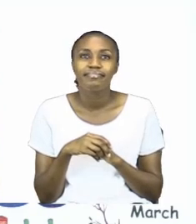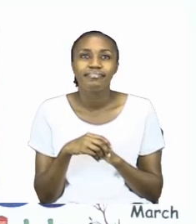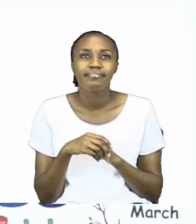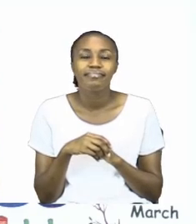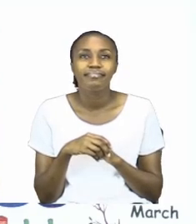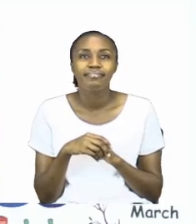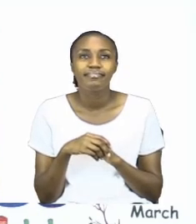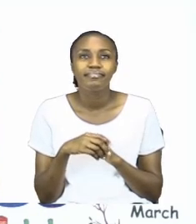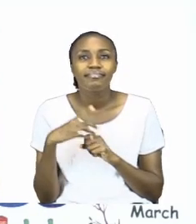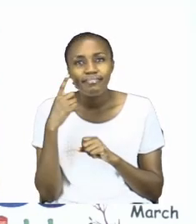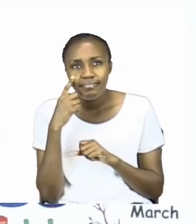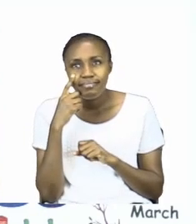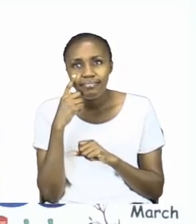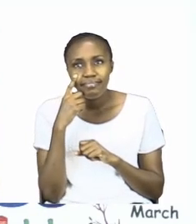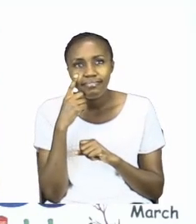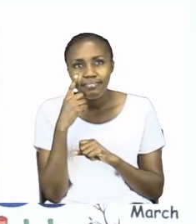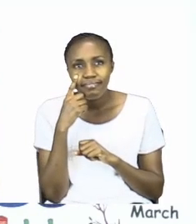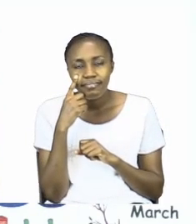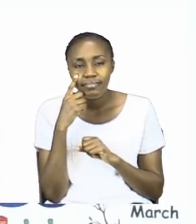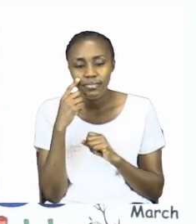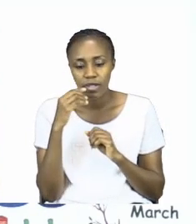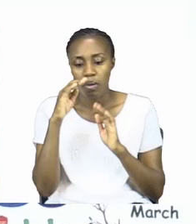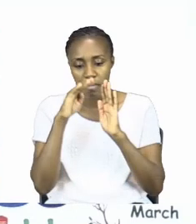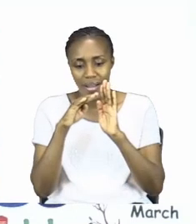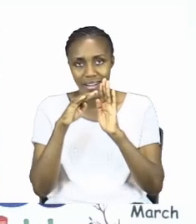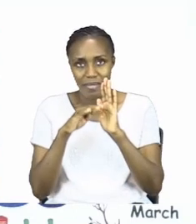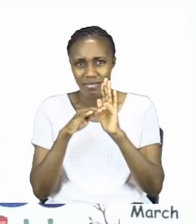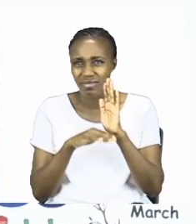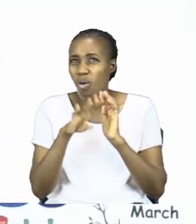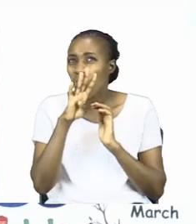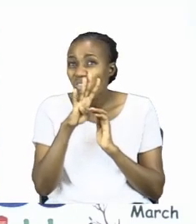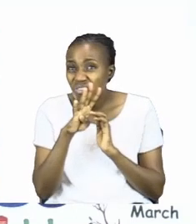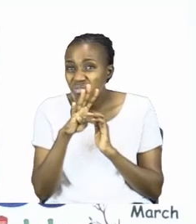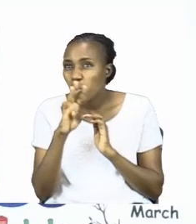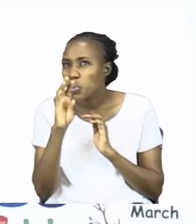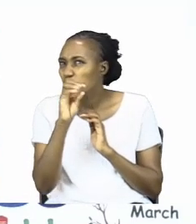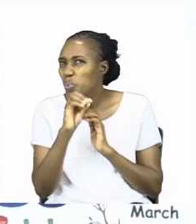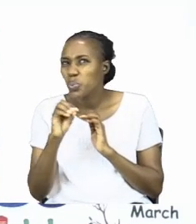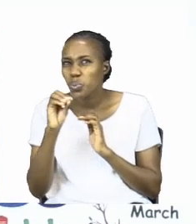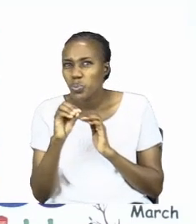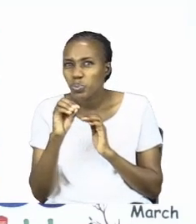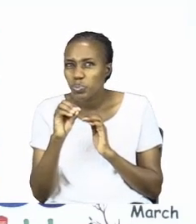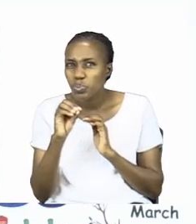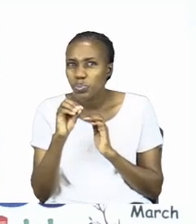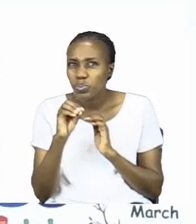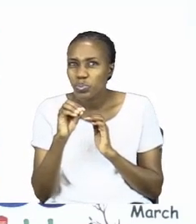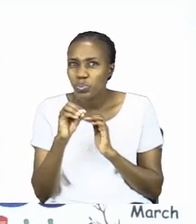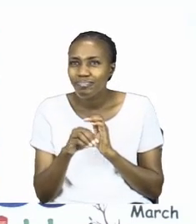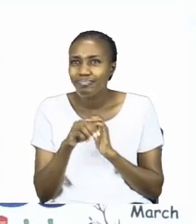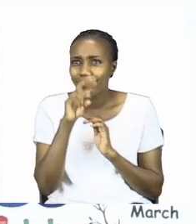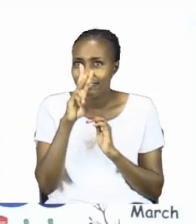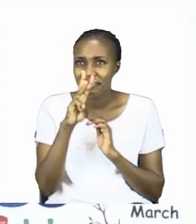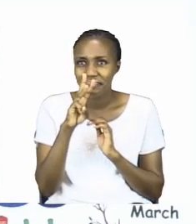Now we are going down. 4. Are there any 4s? No.